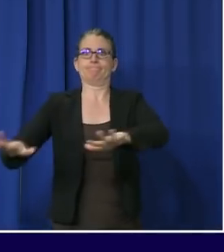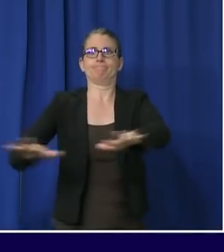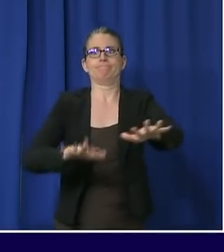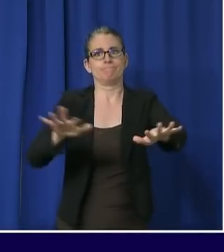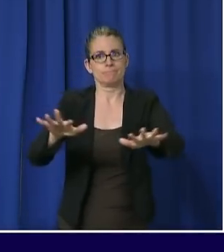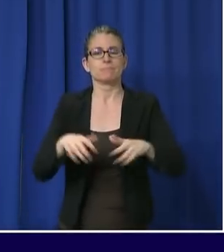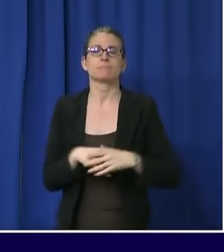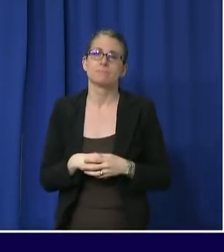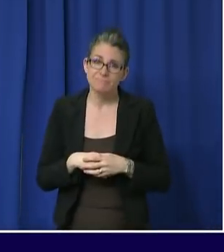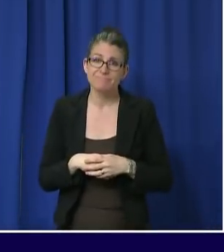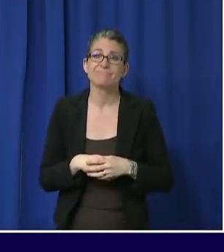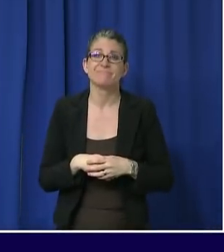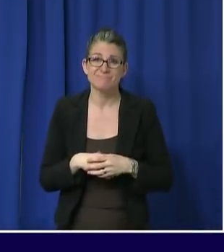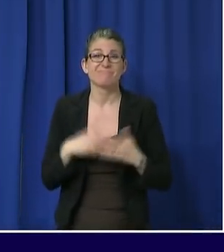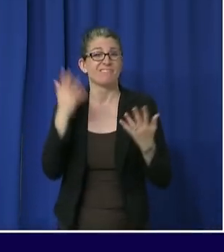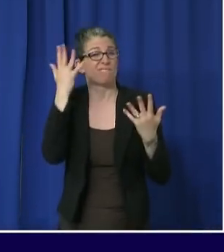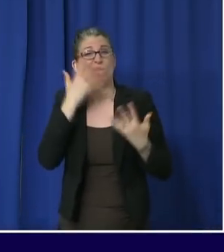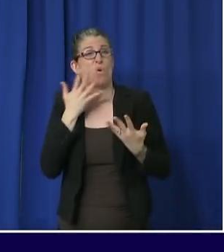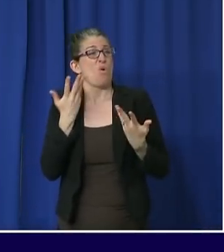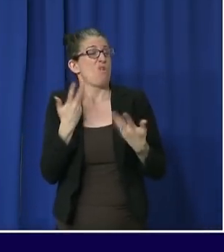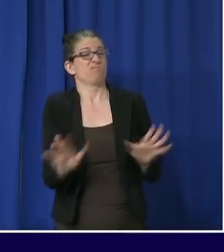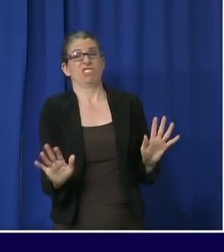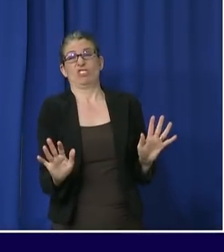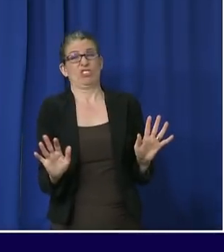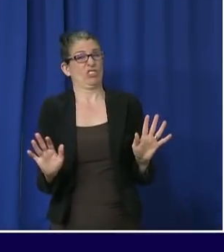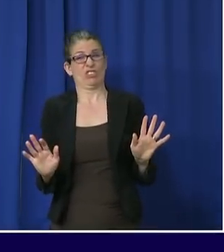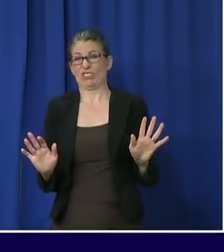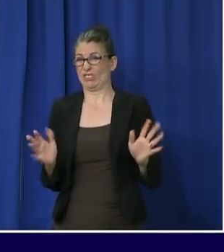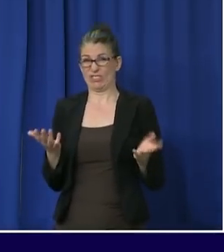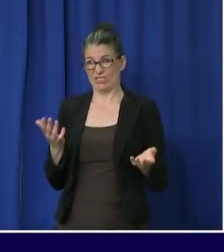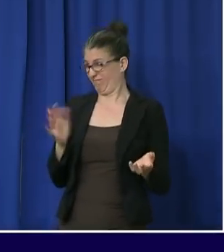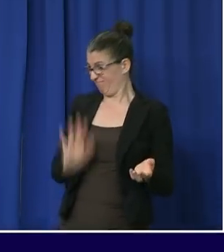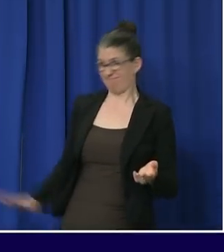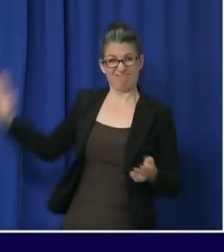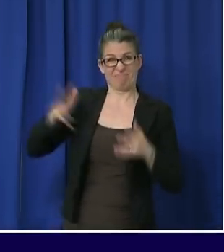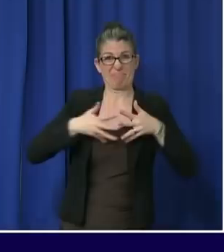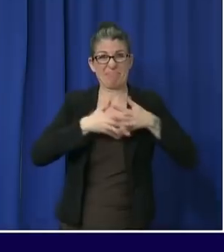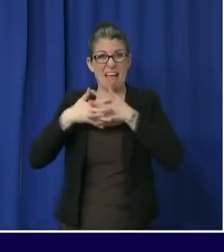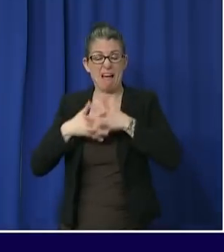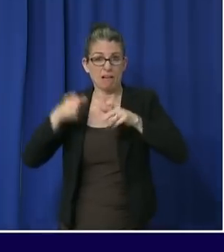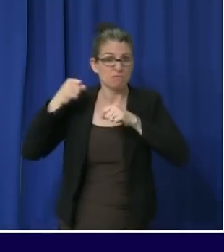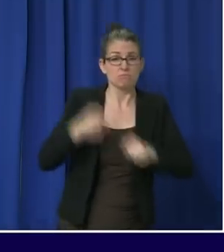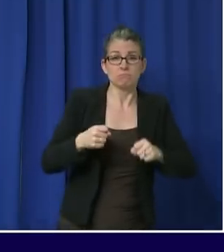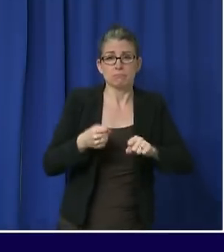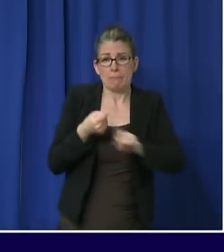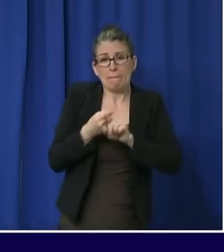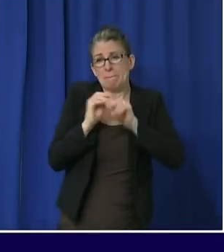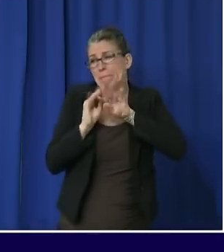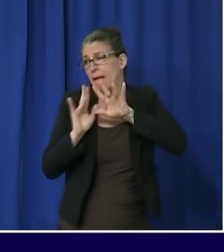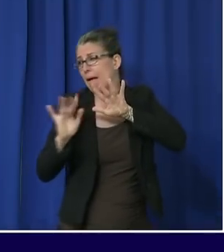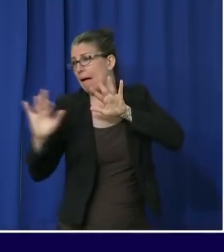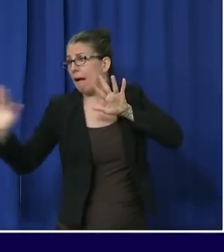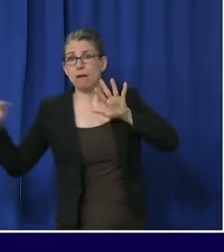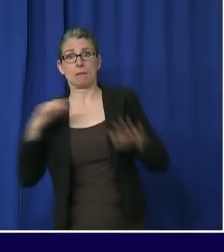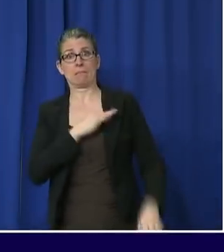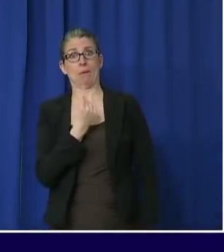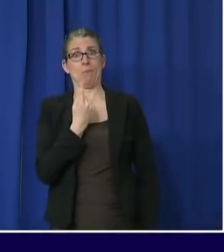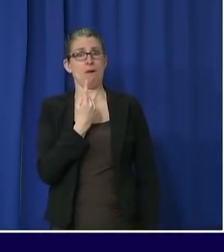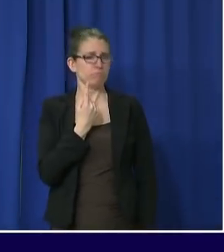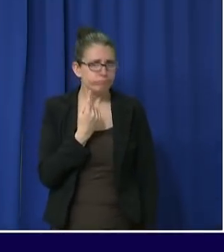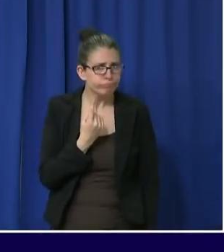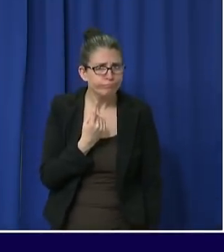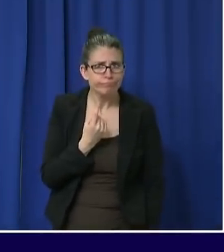these facilities nationally tend to be a risk. So what we're doing now is making sure that we can talk about things like testing in